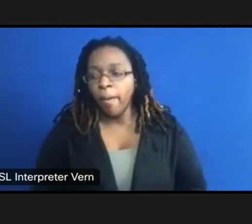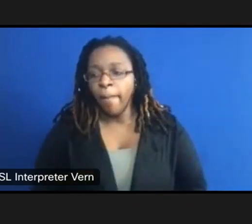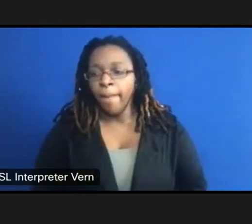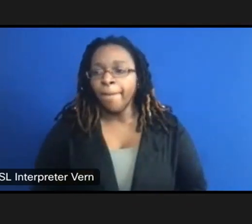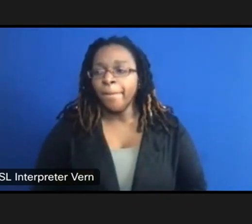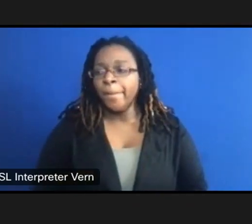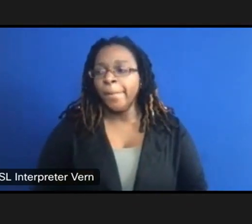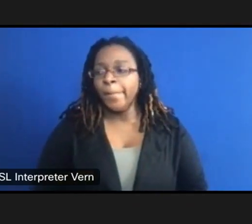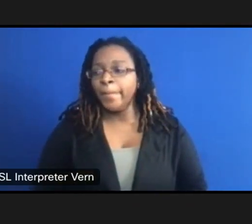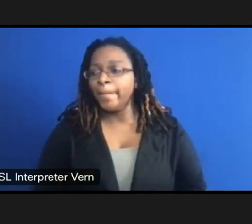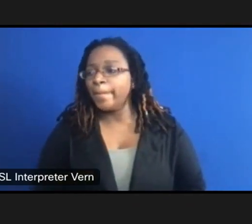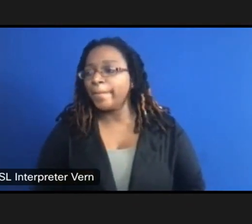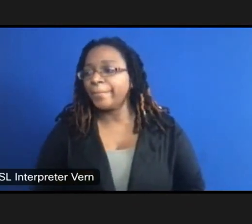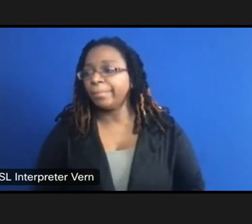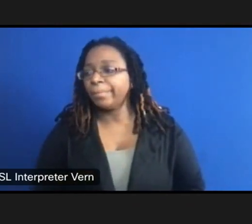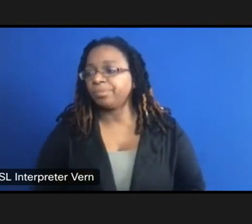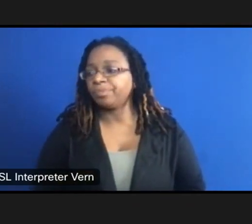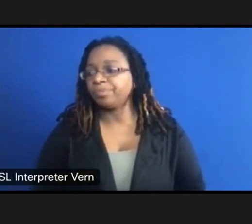I'm looking at the